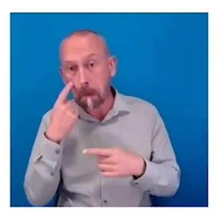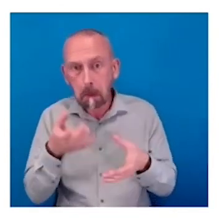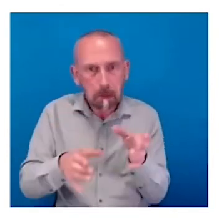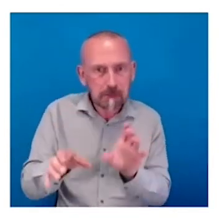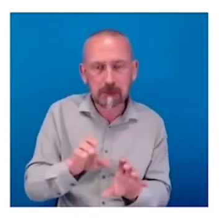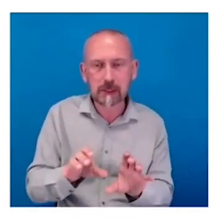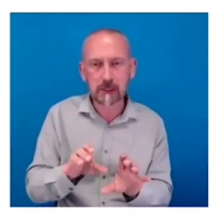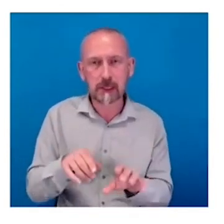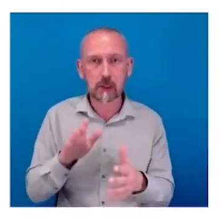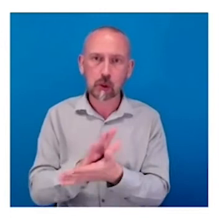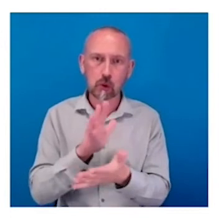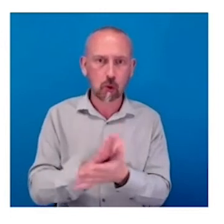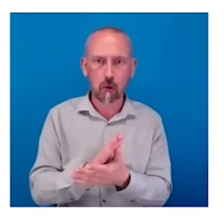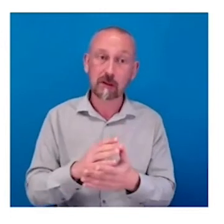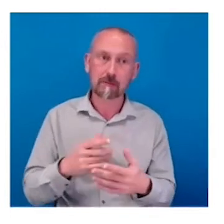fun.